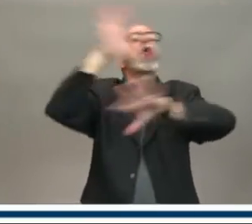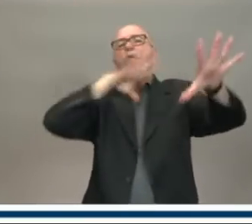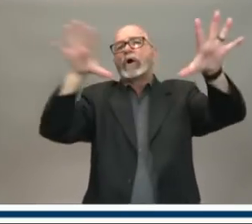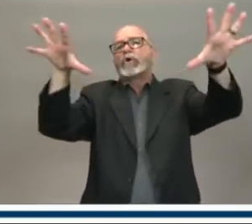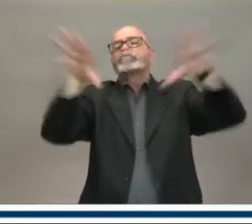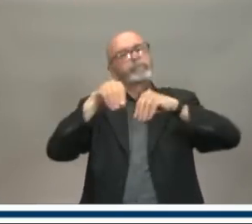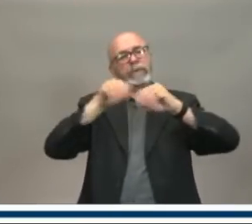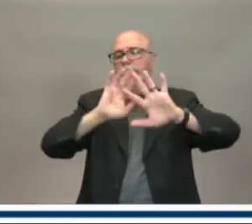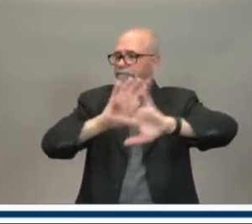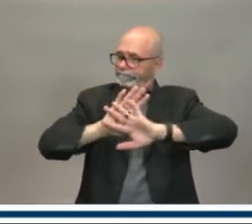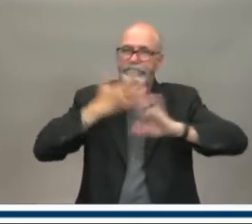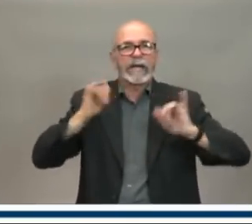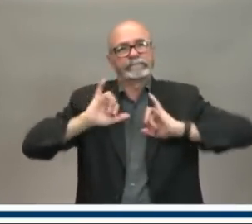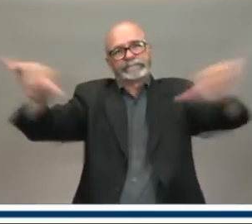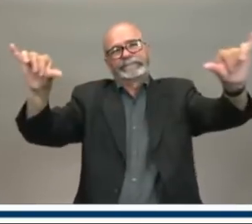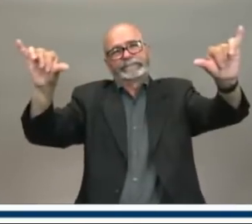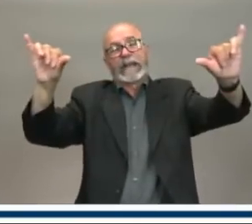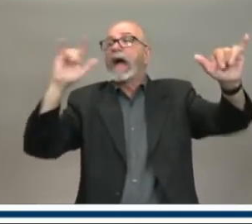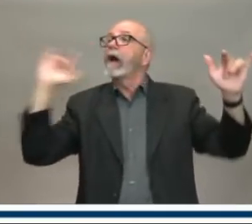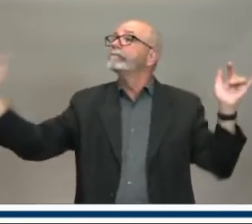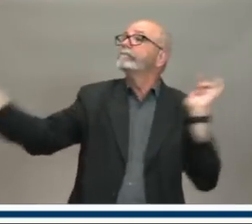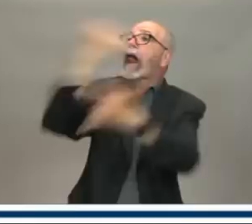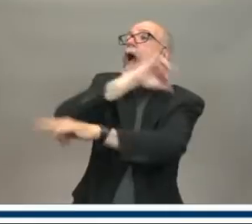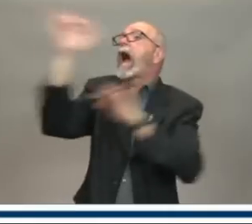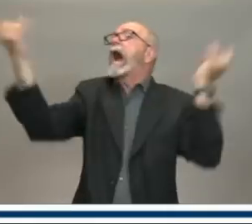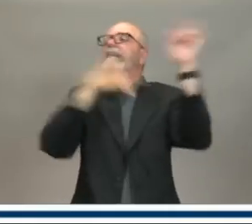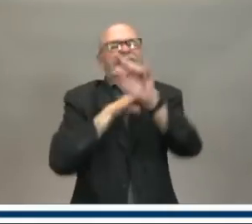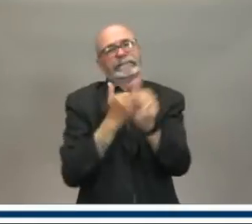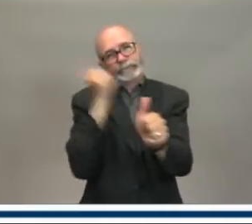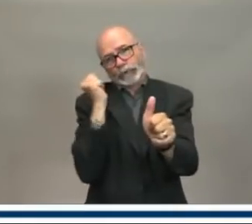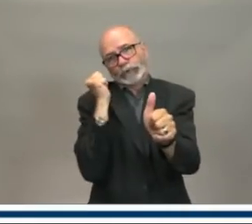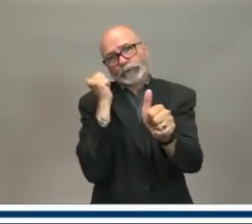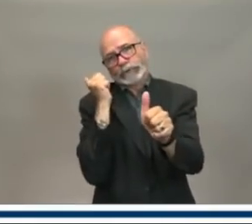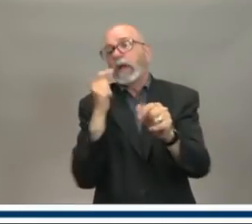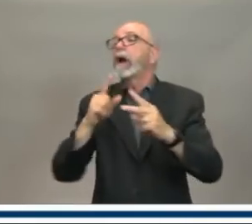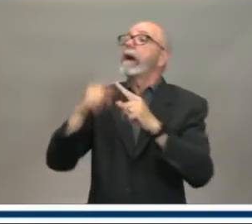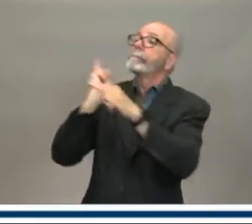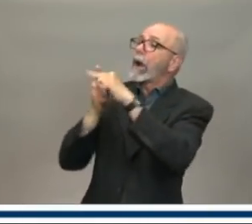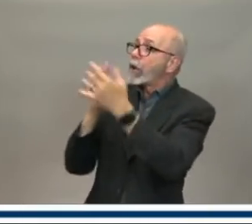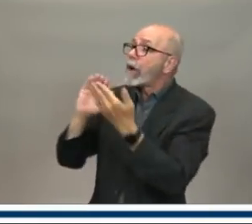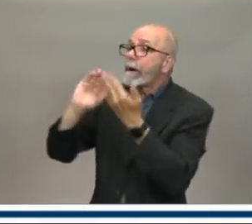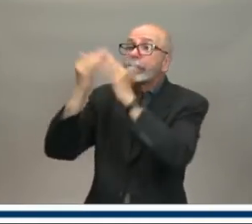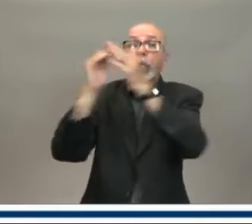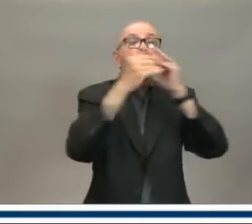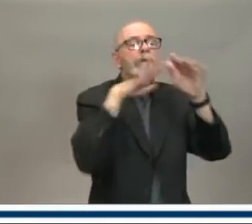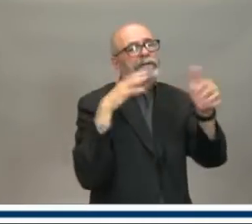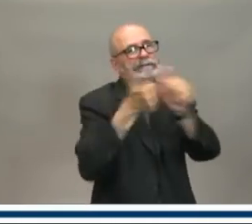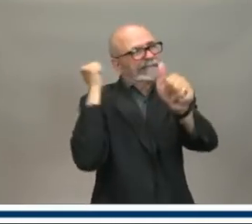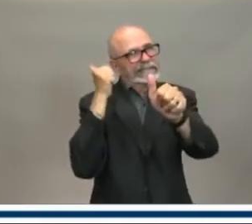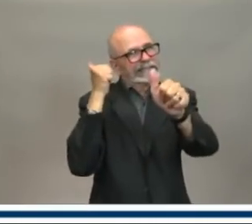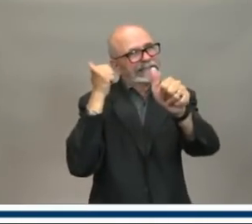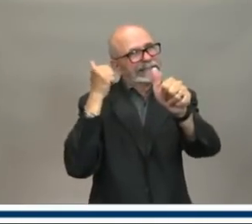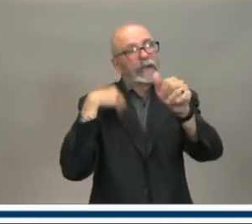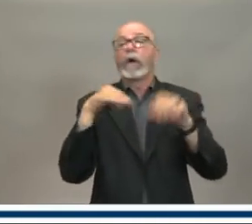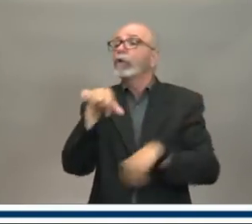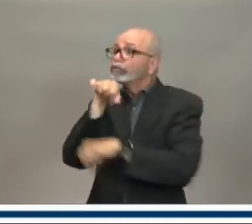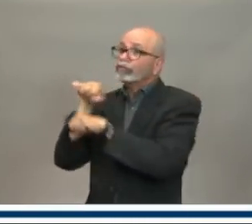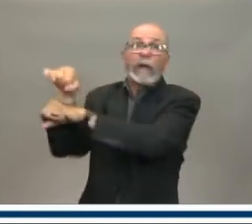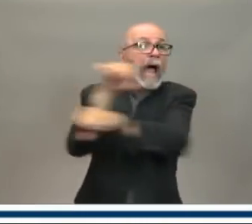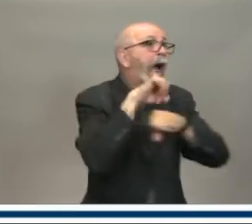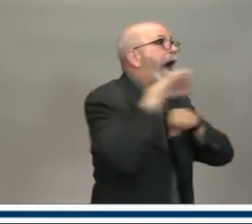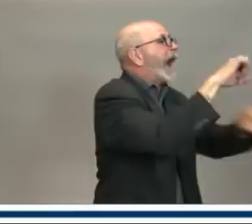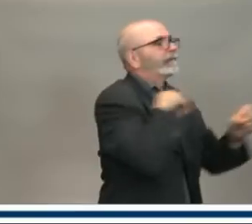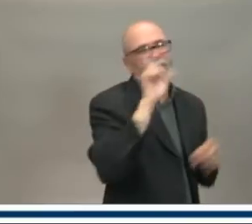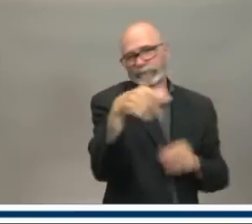at an international global level or at a local community level. Closer to home is part of our new normal. We have